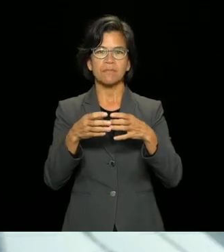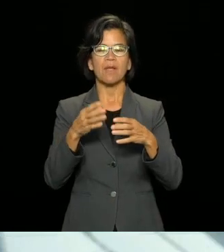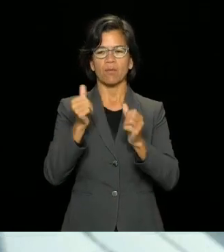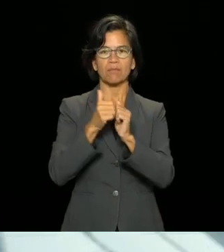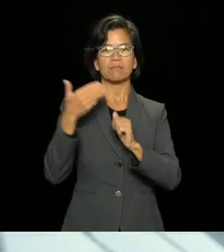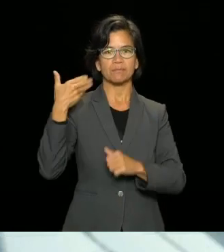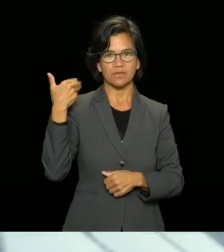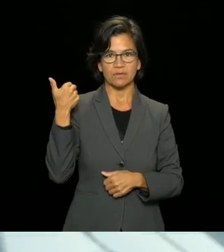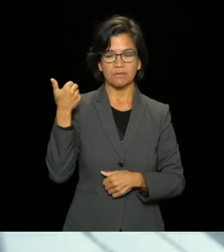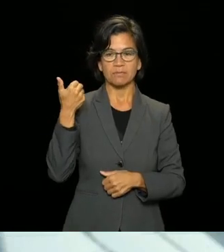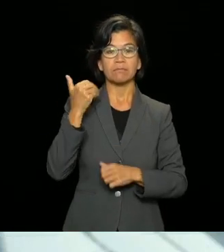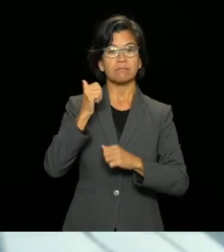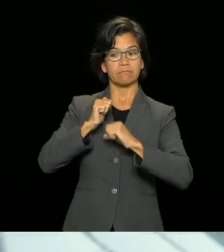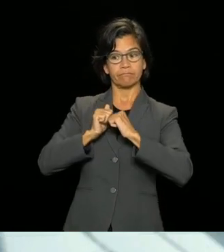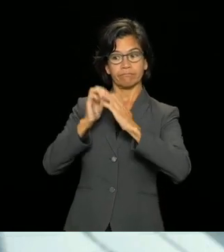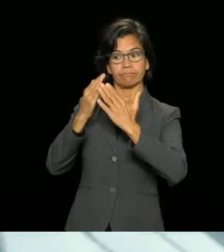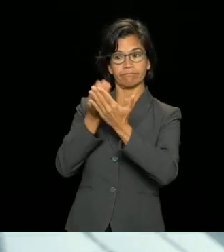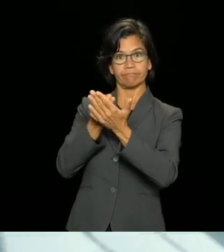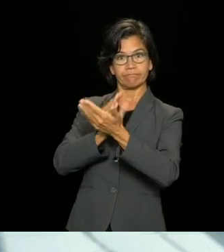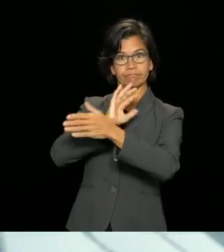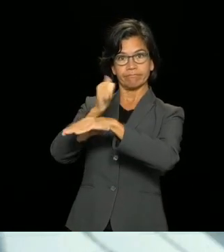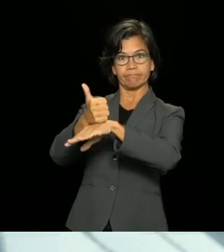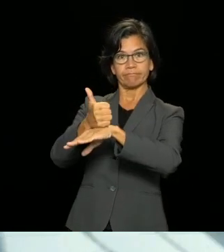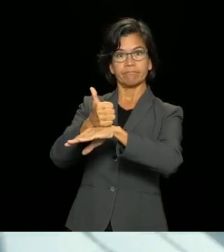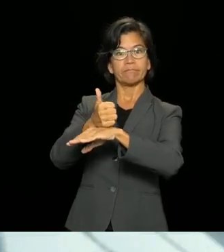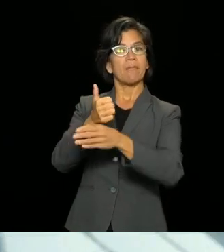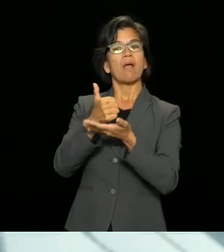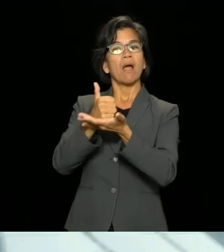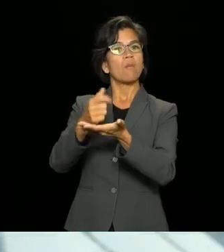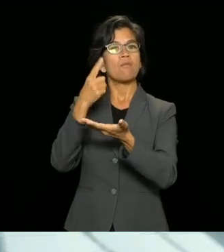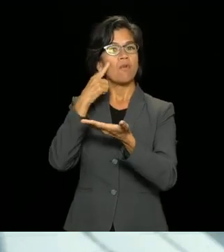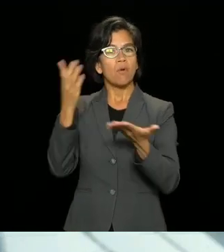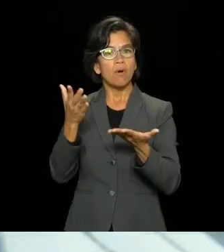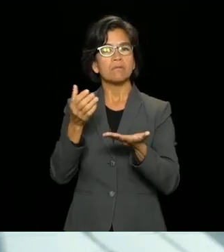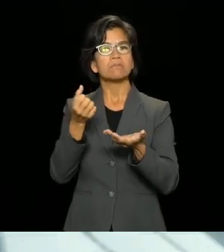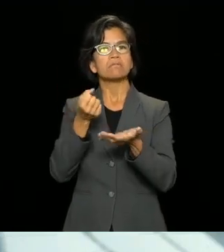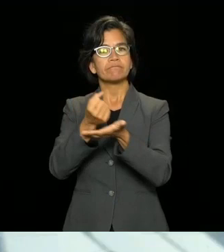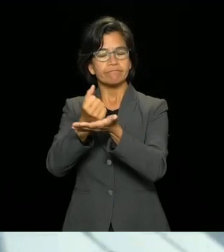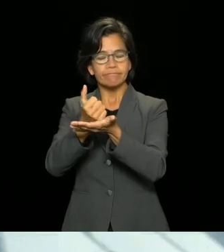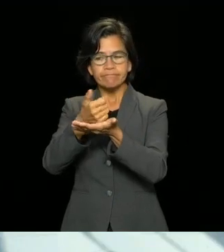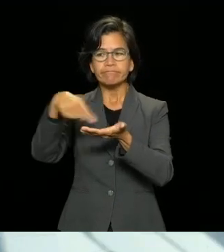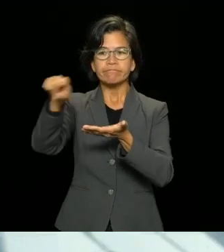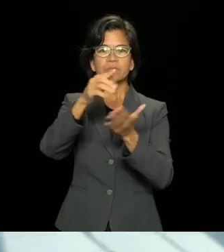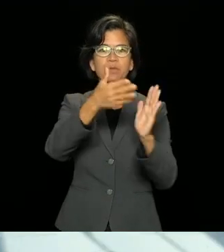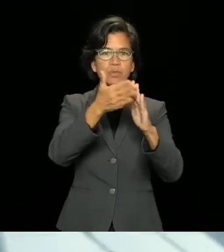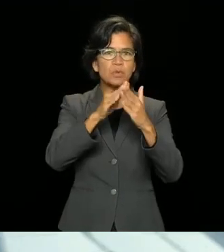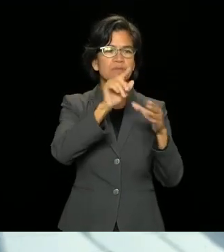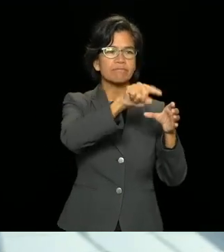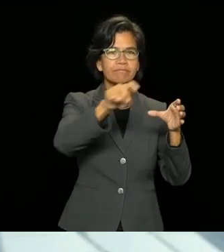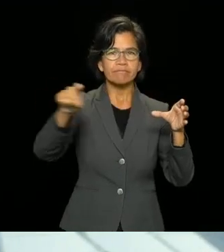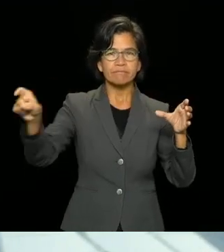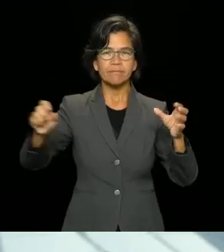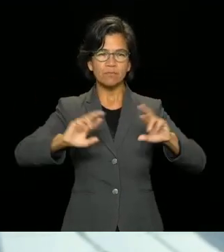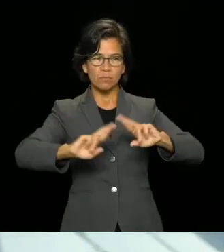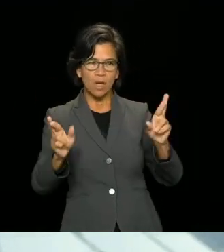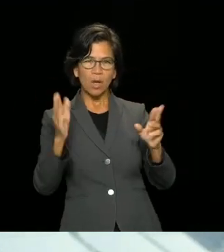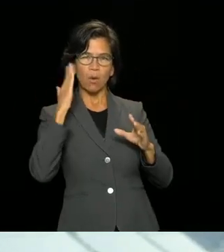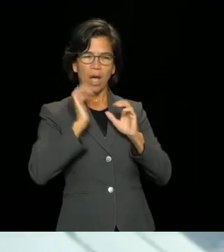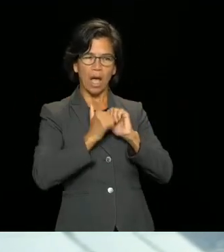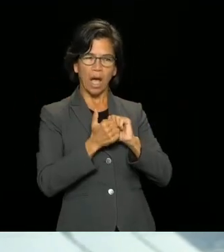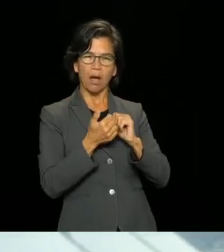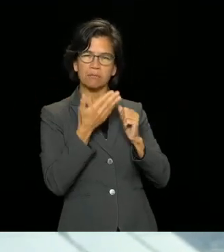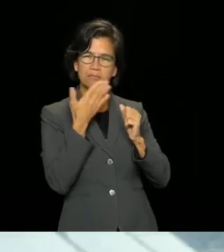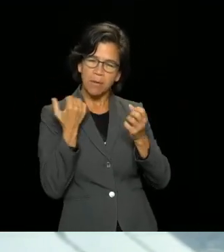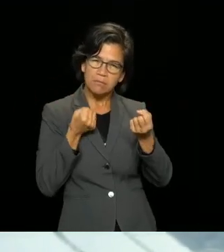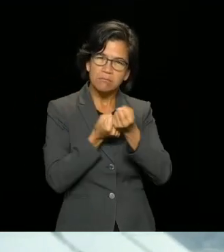help organizations deliver trauma-informed and culturally appropriate responses to better meet the needs of sexual